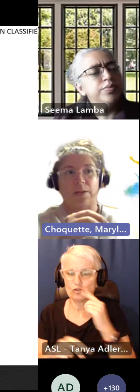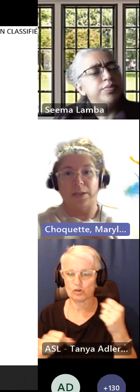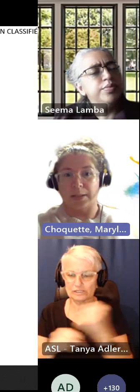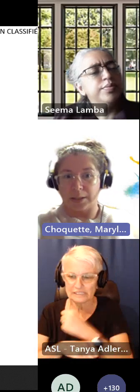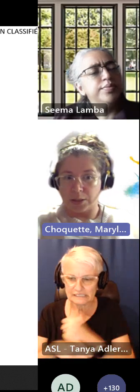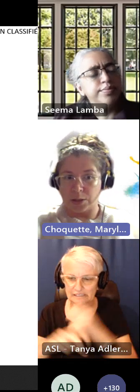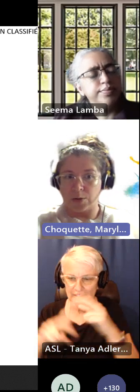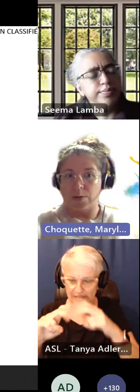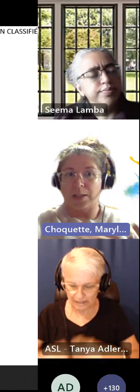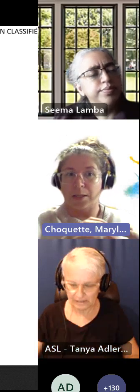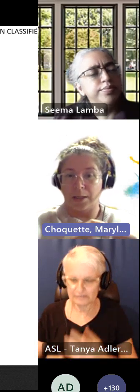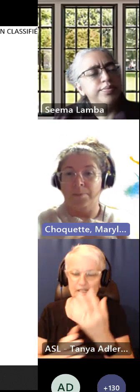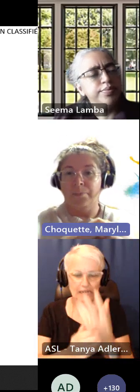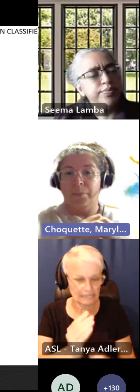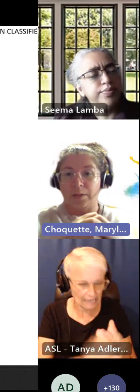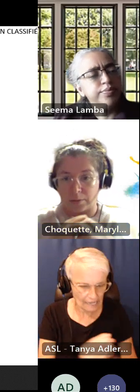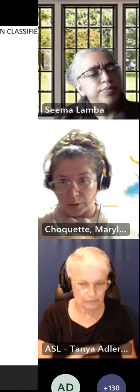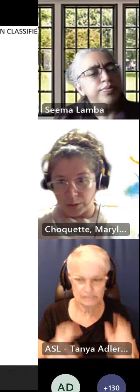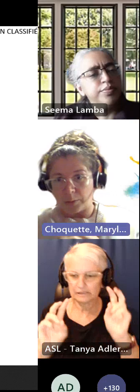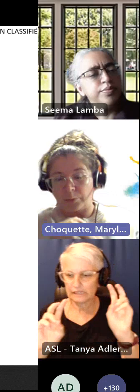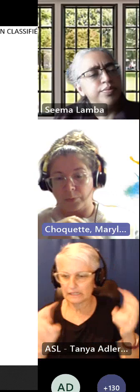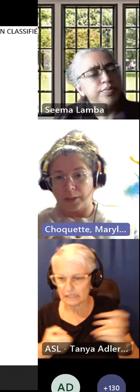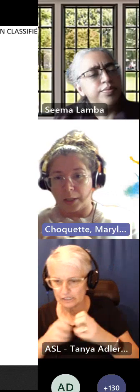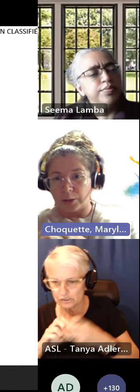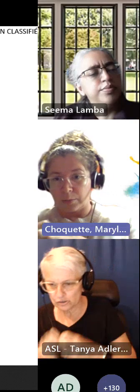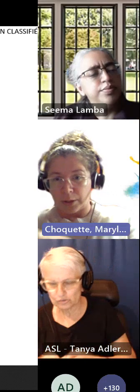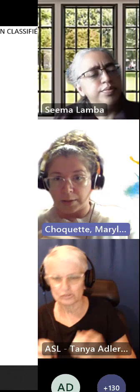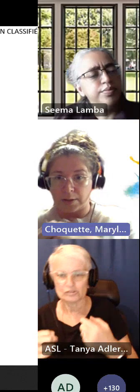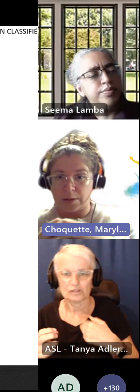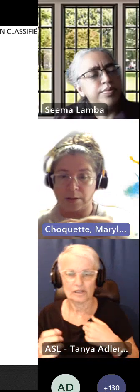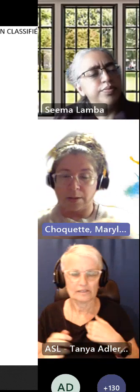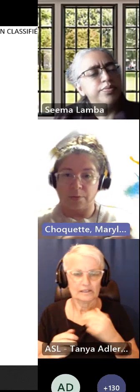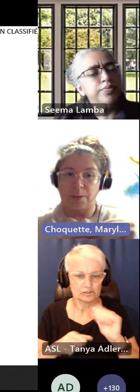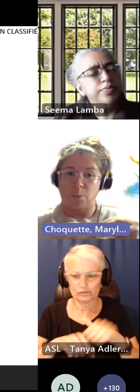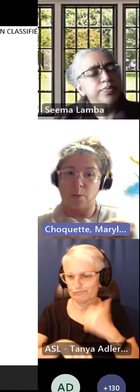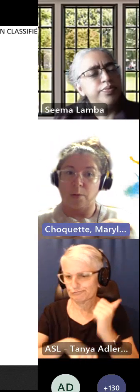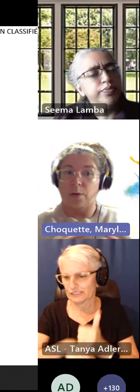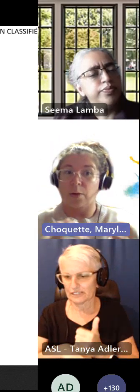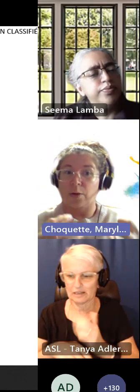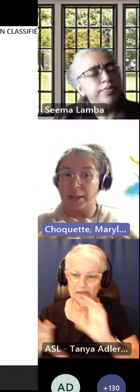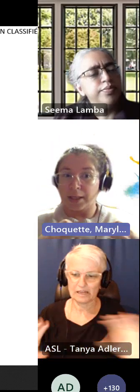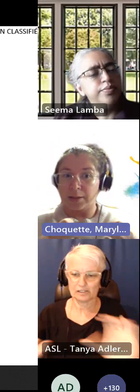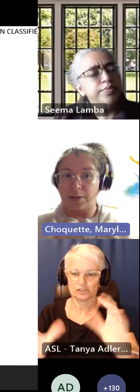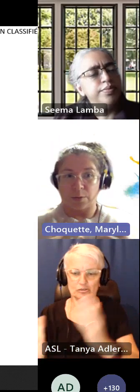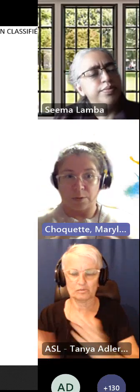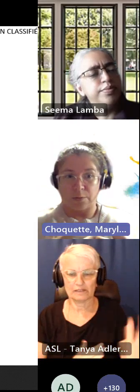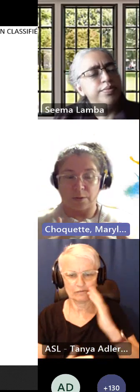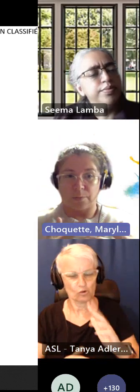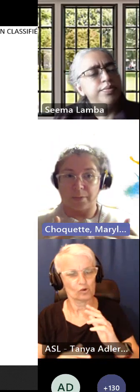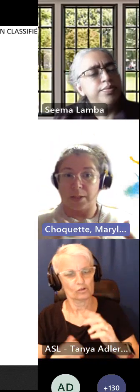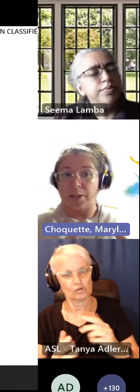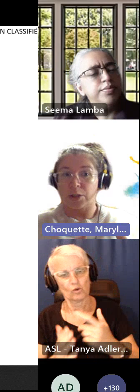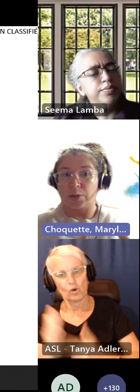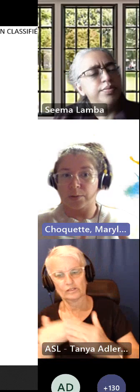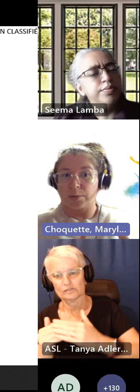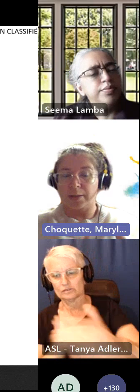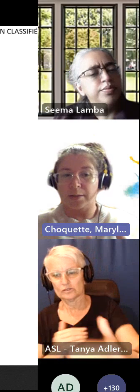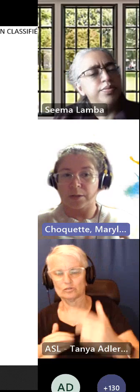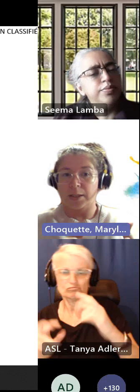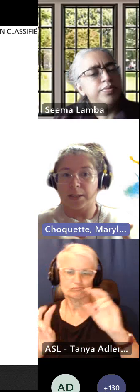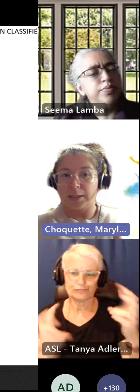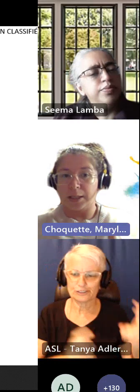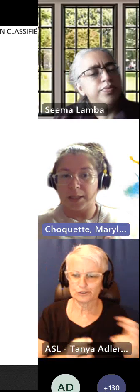the gaps and look at the issues and come up with action plans to implement what we're looking at in terms of the